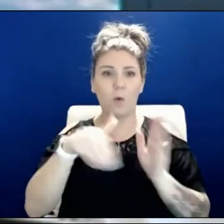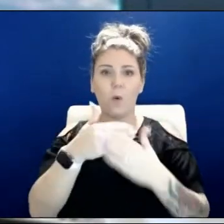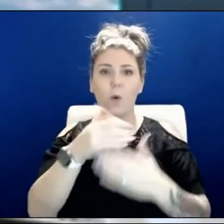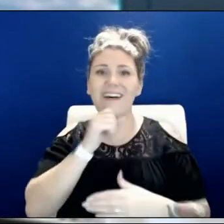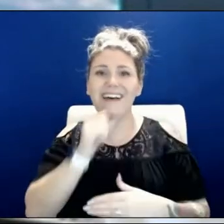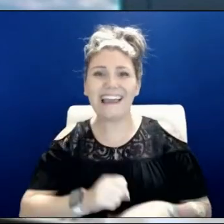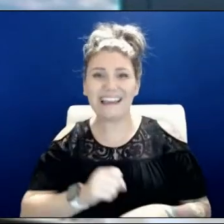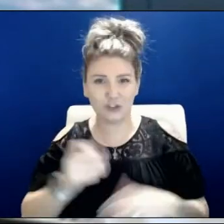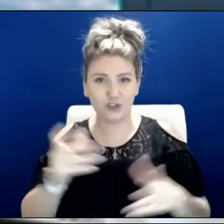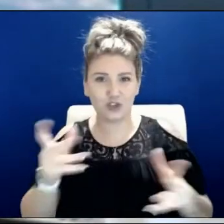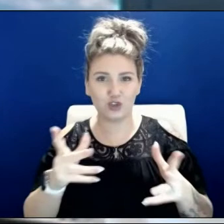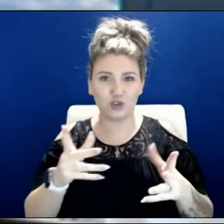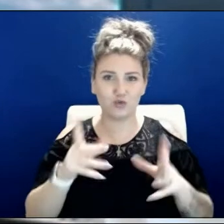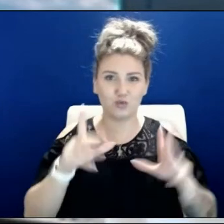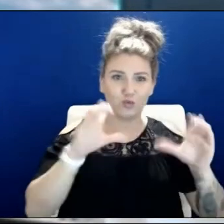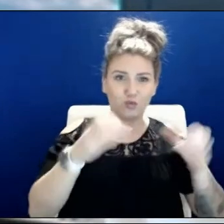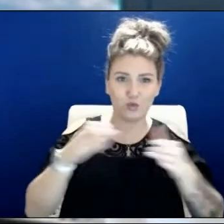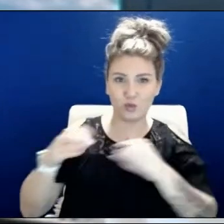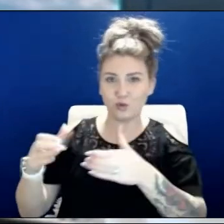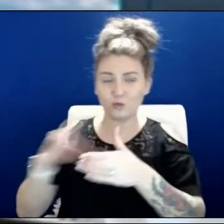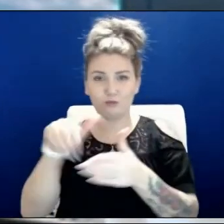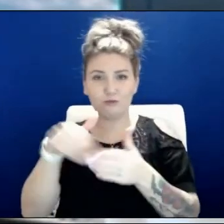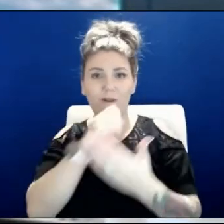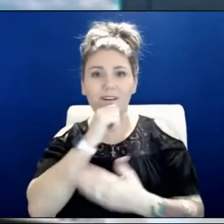that all ages are